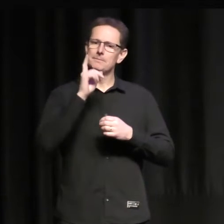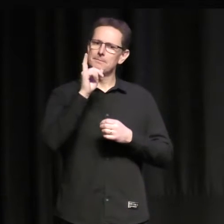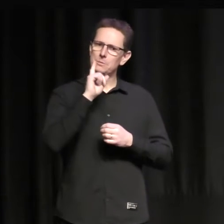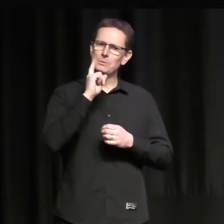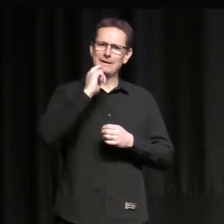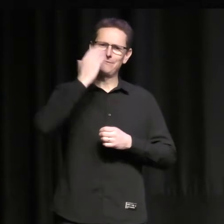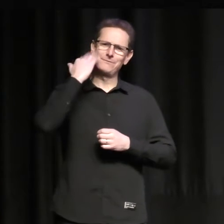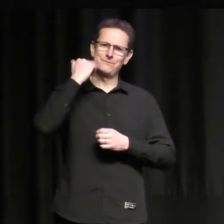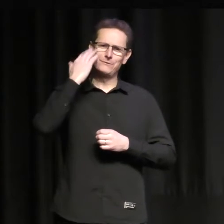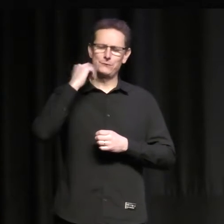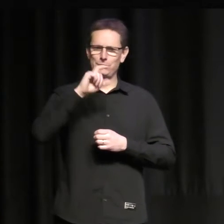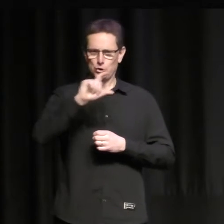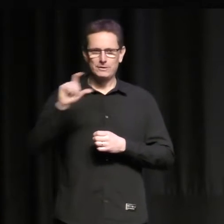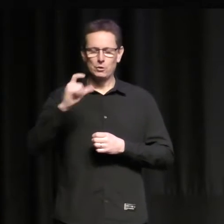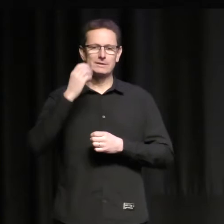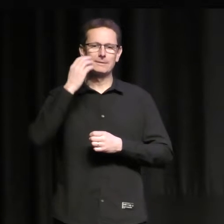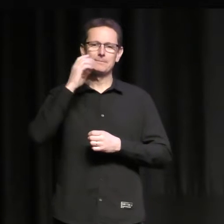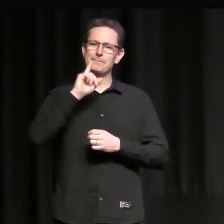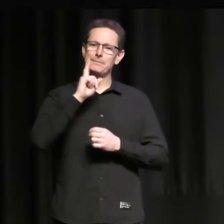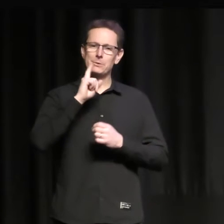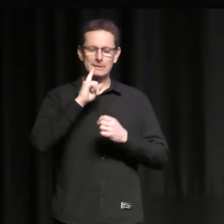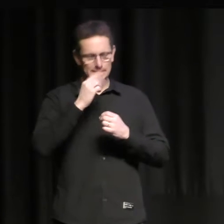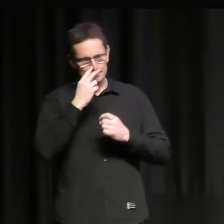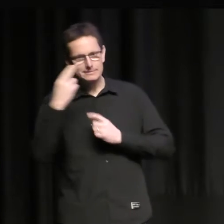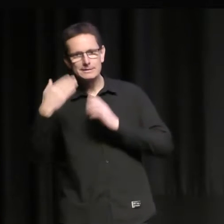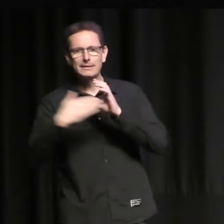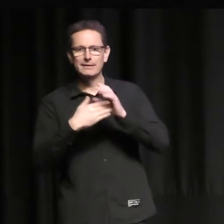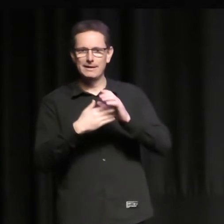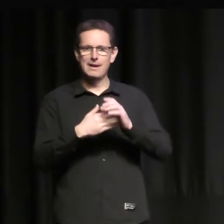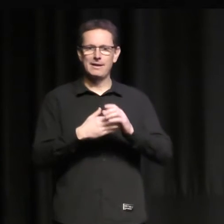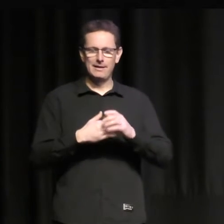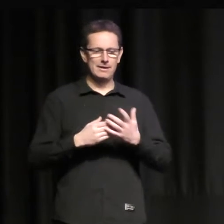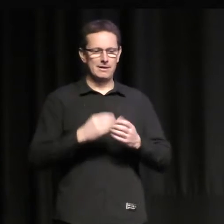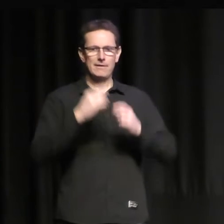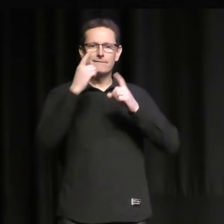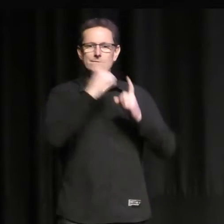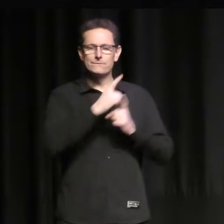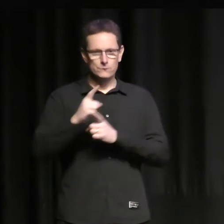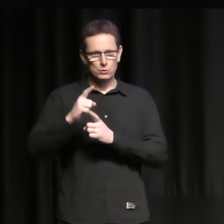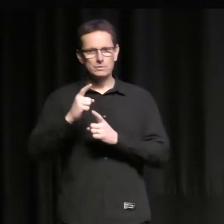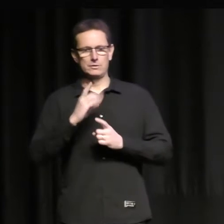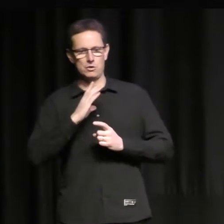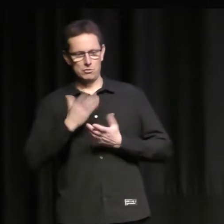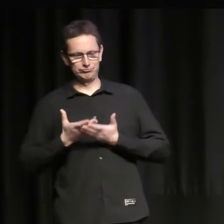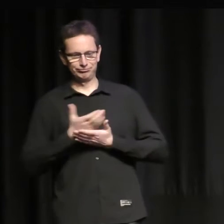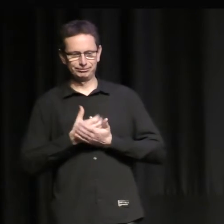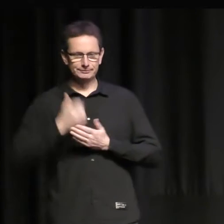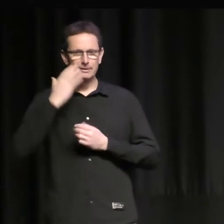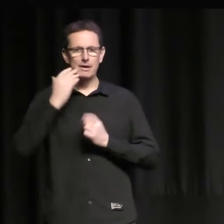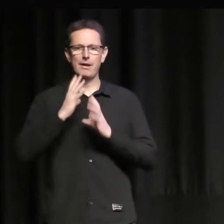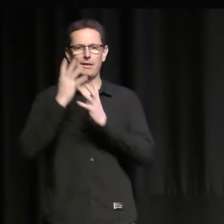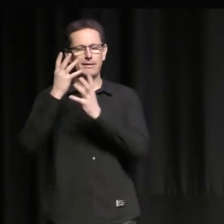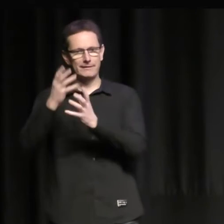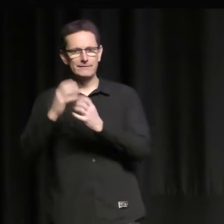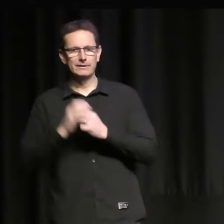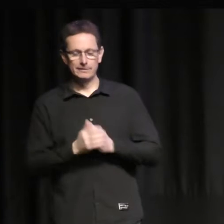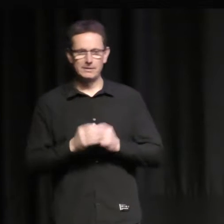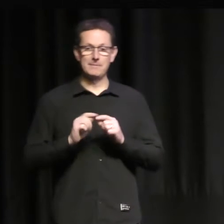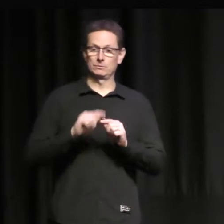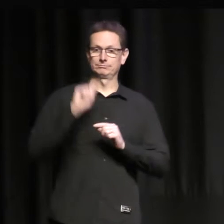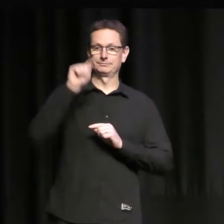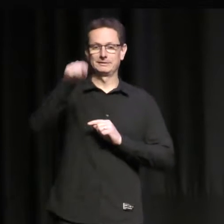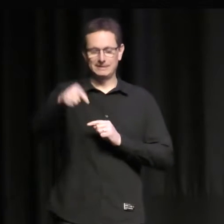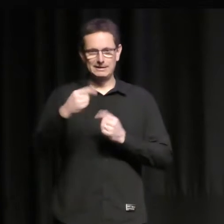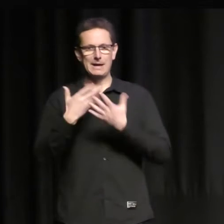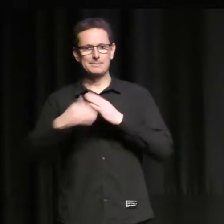people with a narrative for their life. They were members of a corporation, of a firm. They went as an apprentice, and